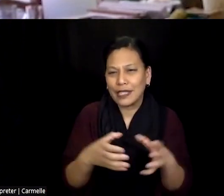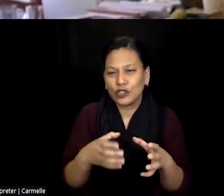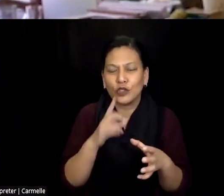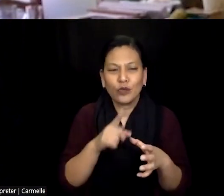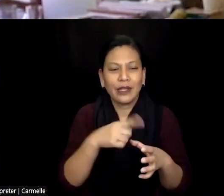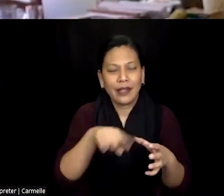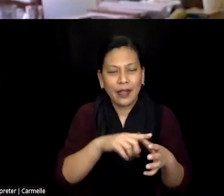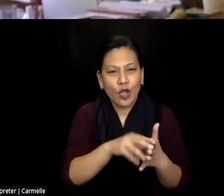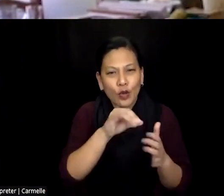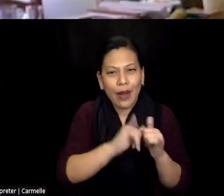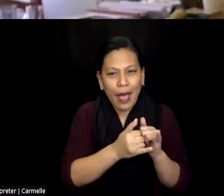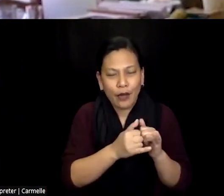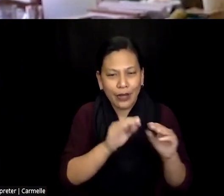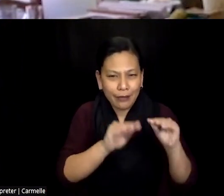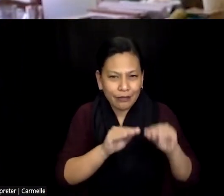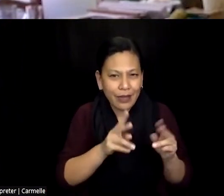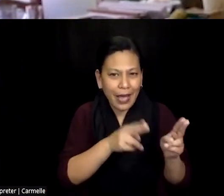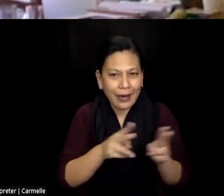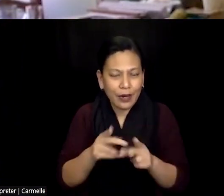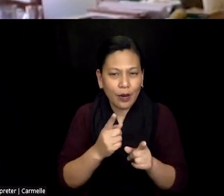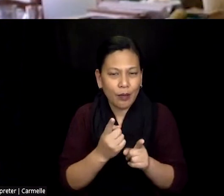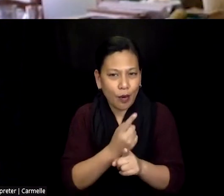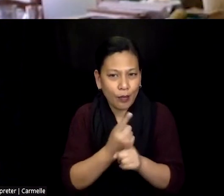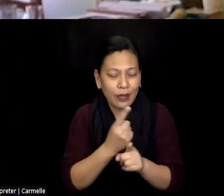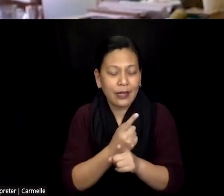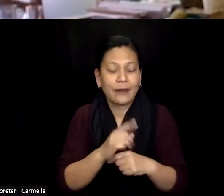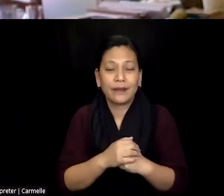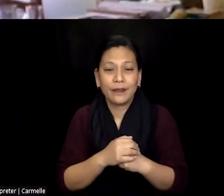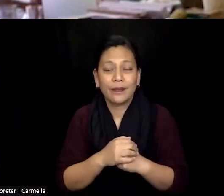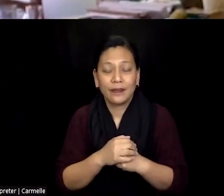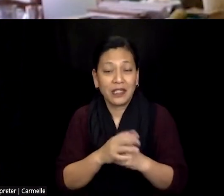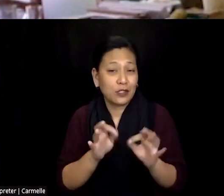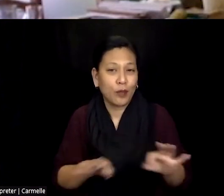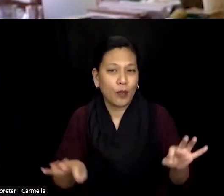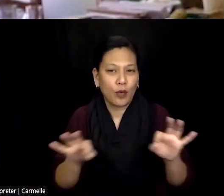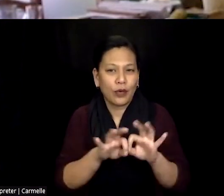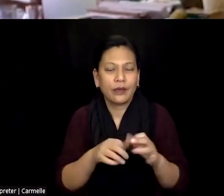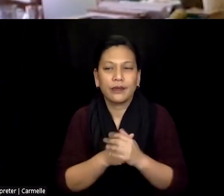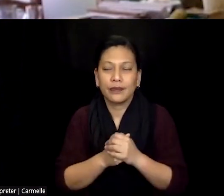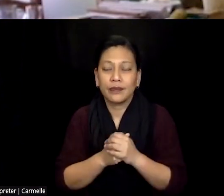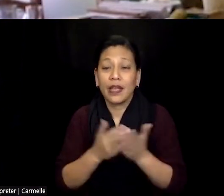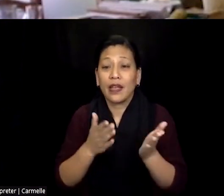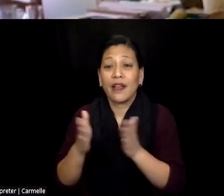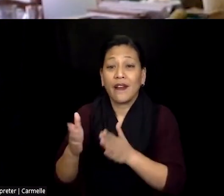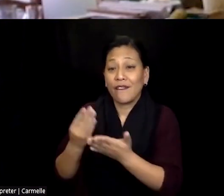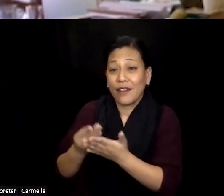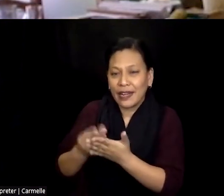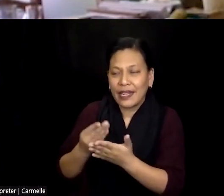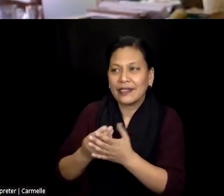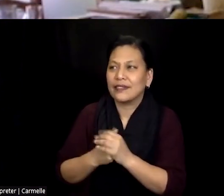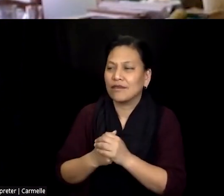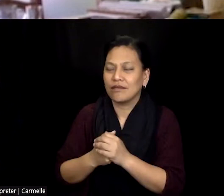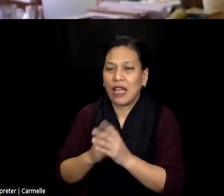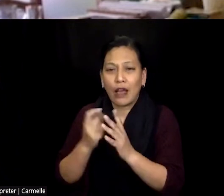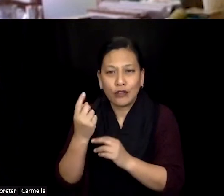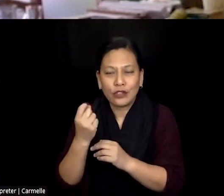learn how these things get put together. It's very, very valuable and very important. And then when it comes to like financing and understanding how startups